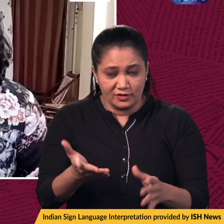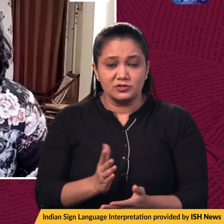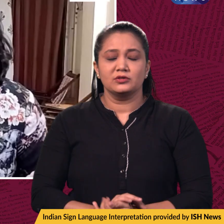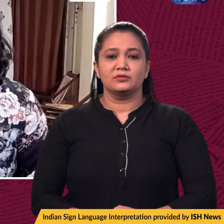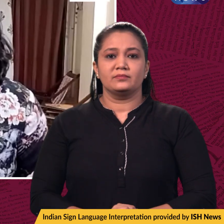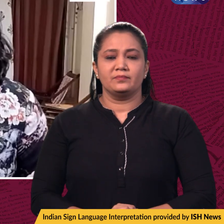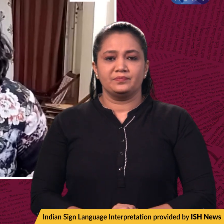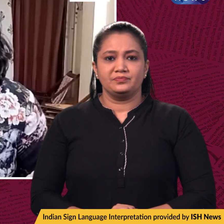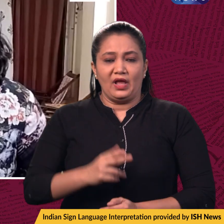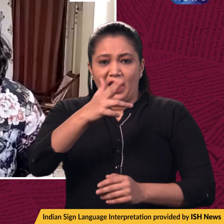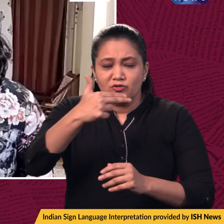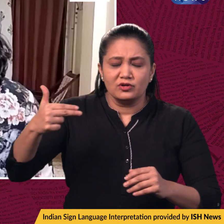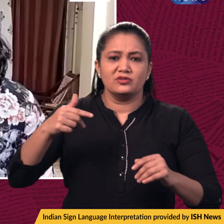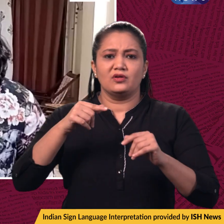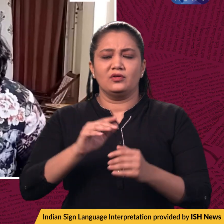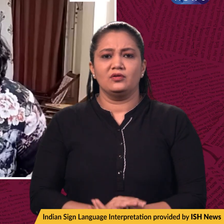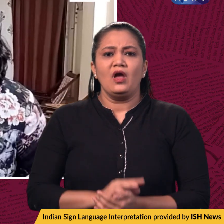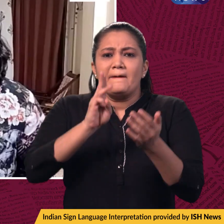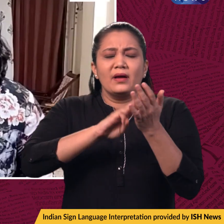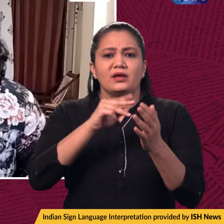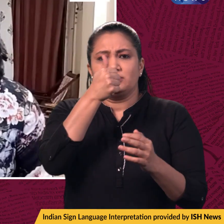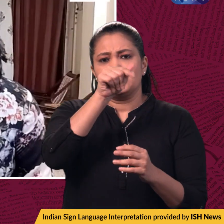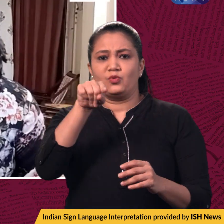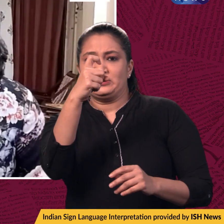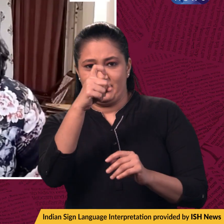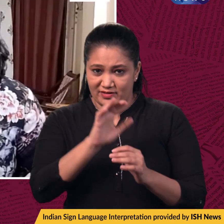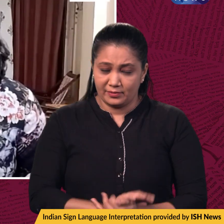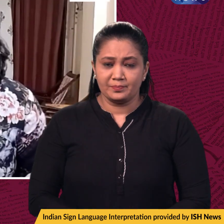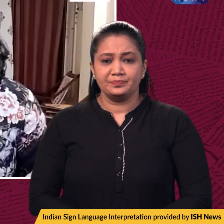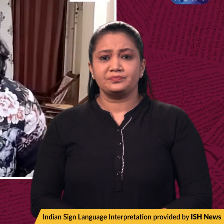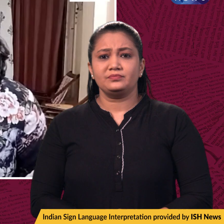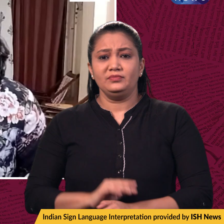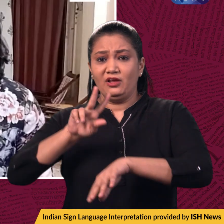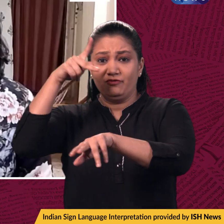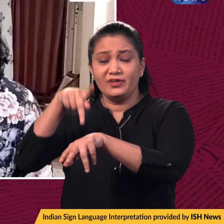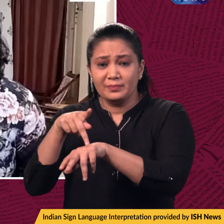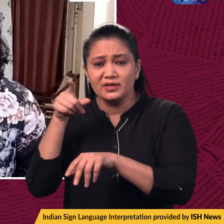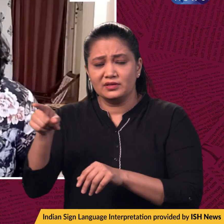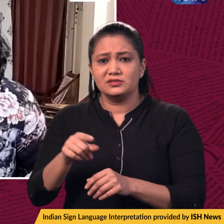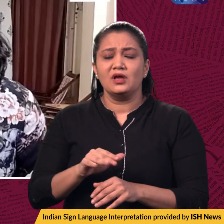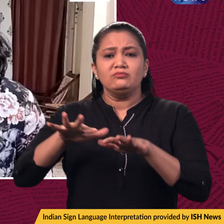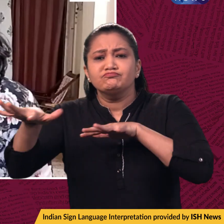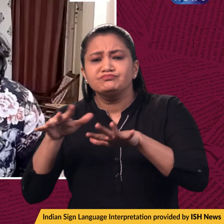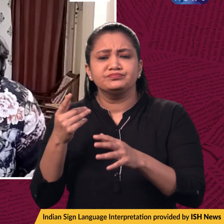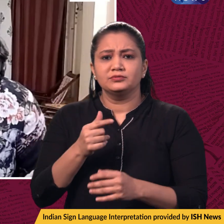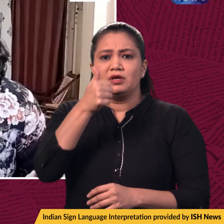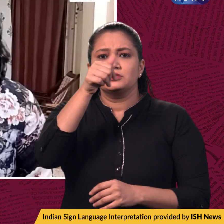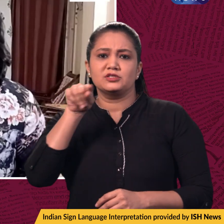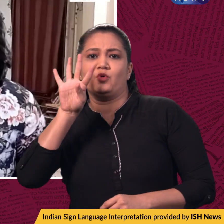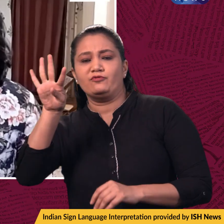reported today. In Indonesia, the quake was of magnitude 6.7, whereas in Philippines, the earthquake was